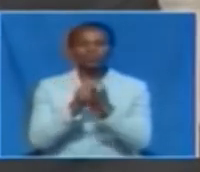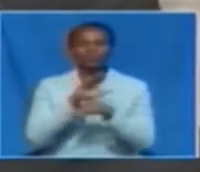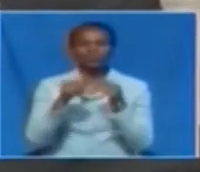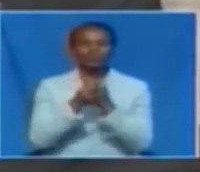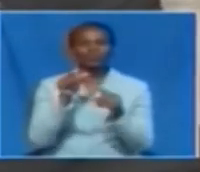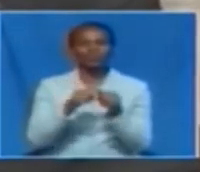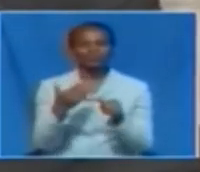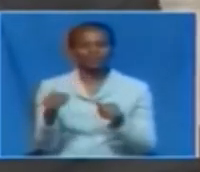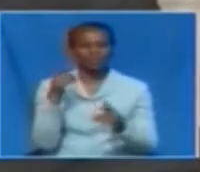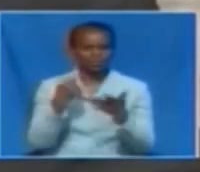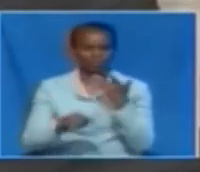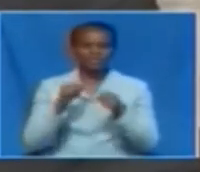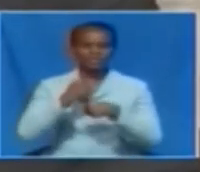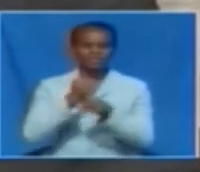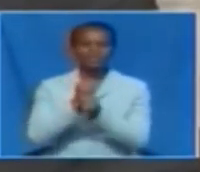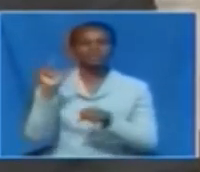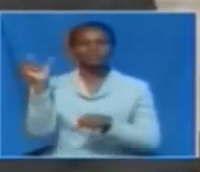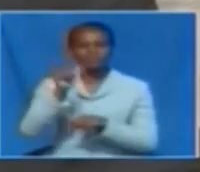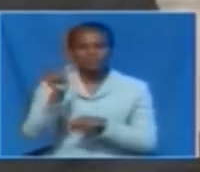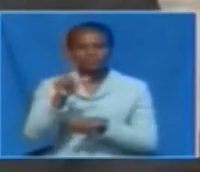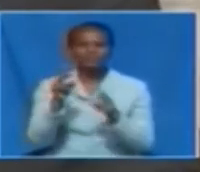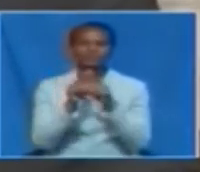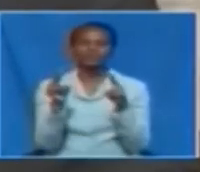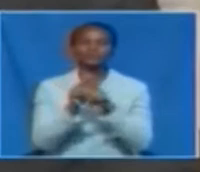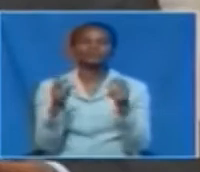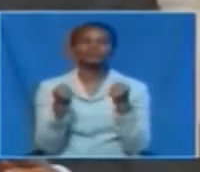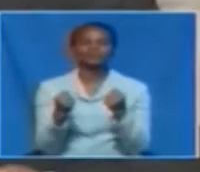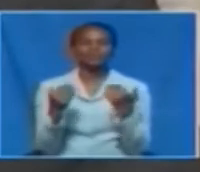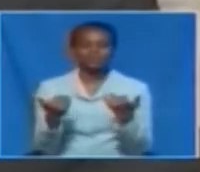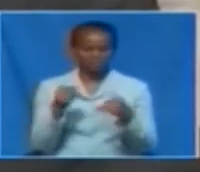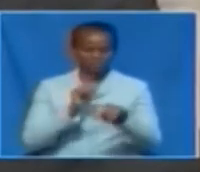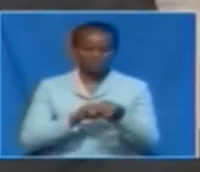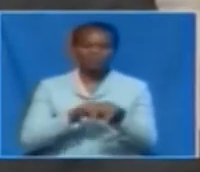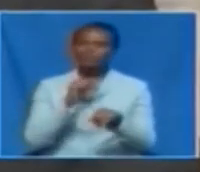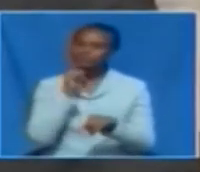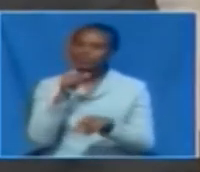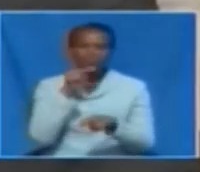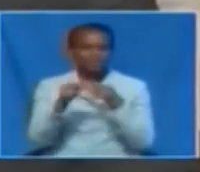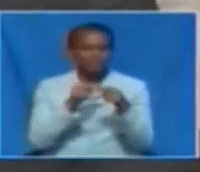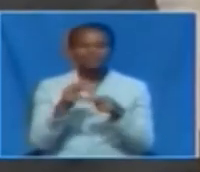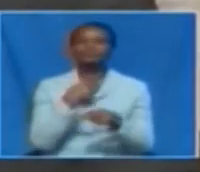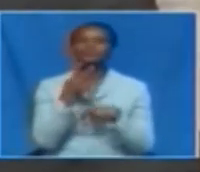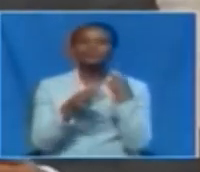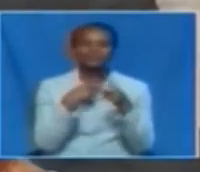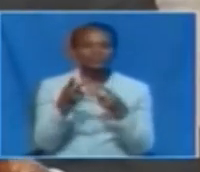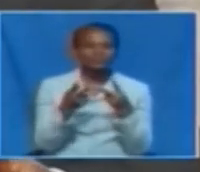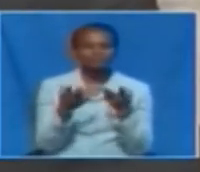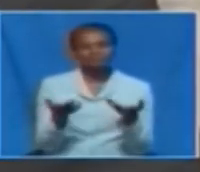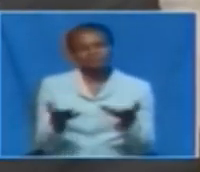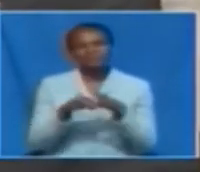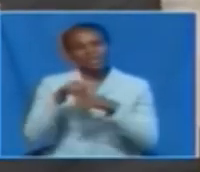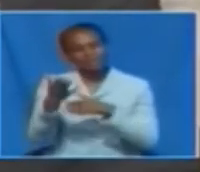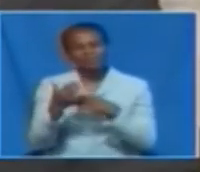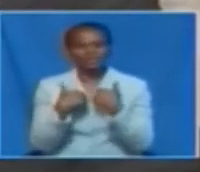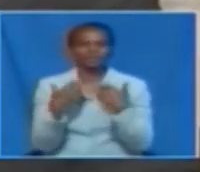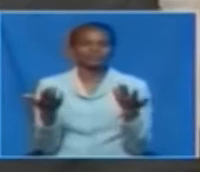think this is what makes MMD strong at this particular time. It doesn't mean dissenting voices are not going to come from the outside, which